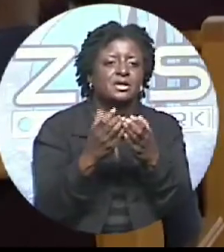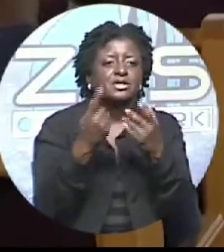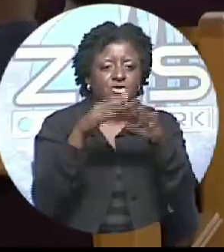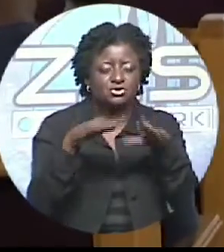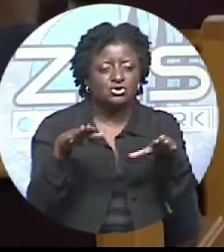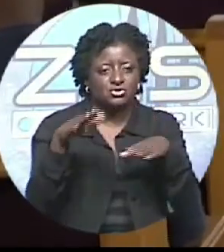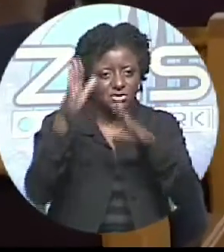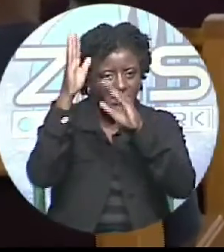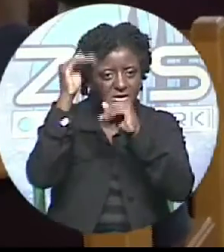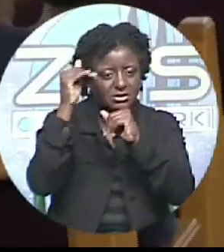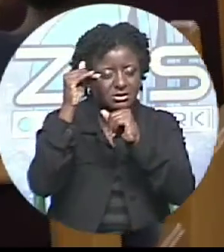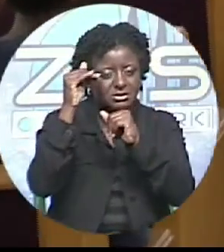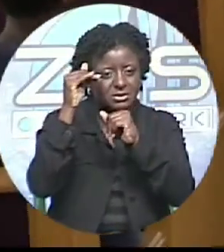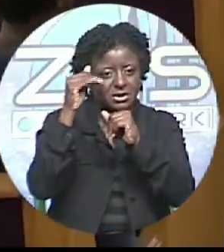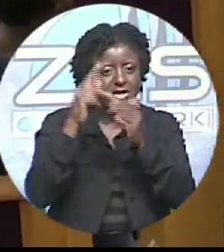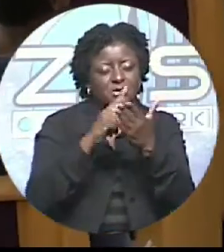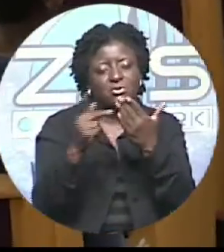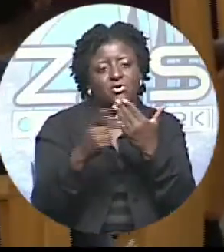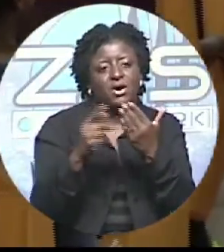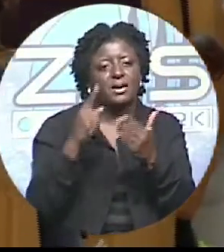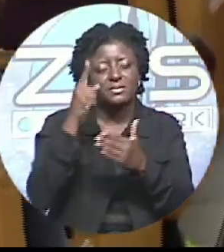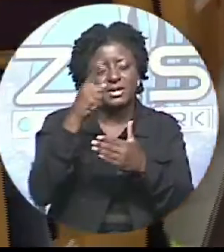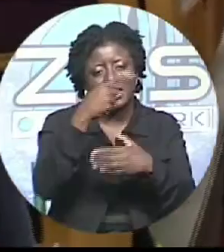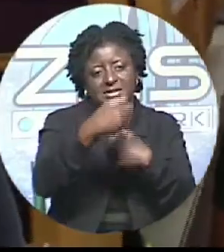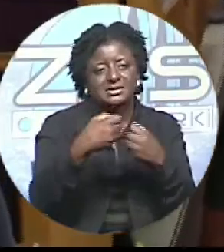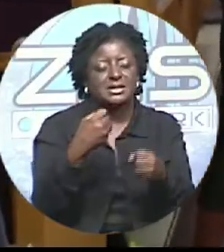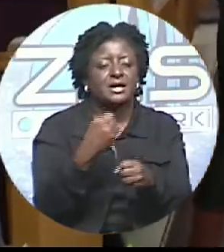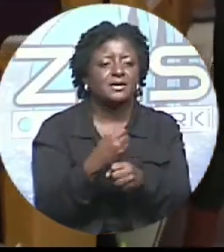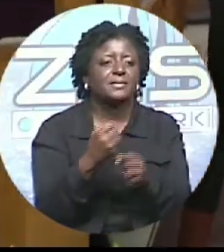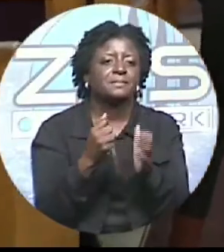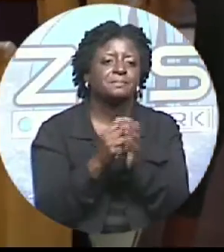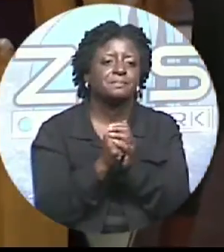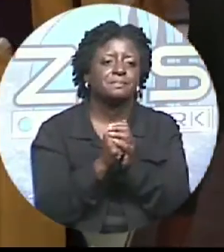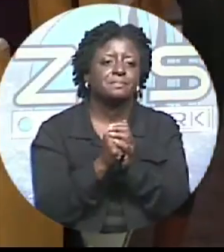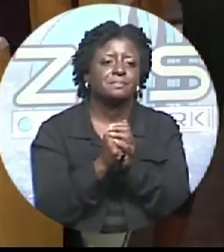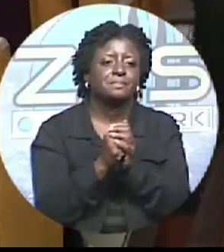looking forward to the program next year. Carla Palmer, ZNS Network News.